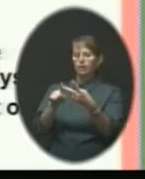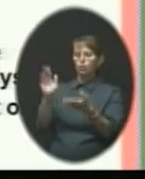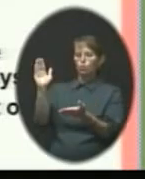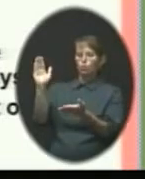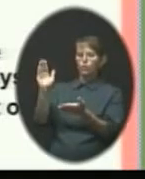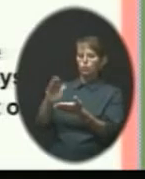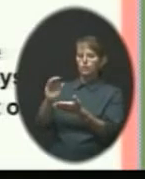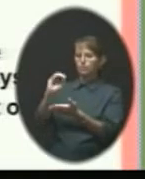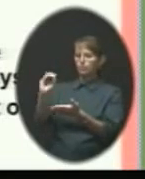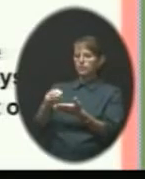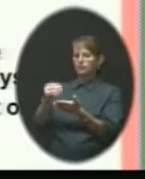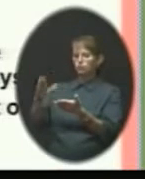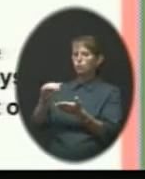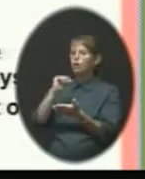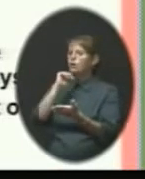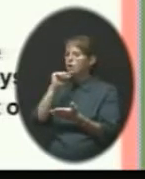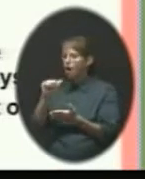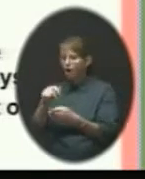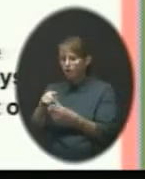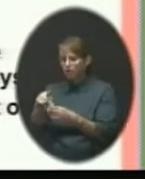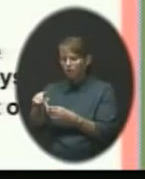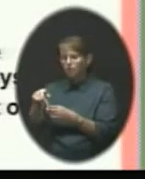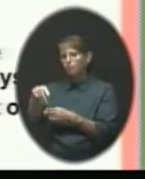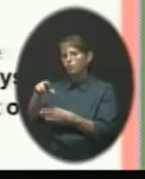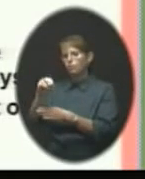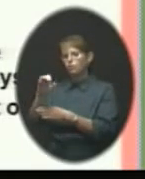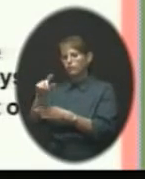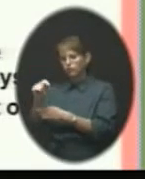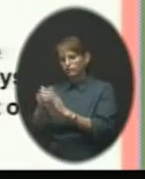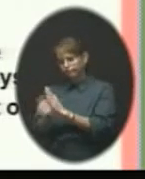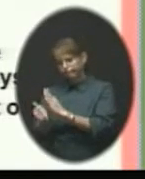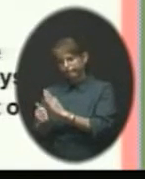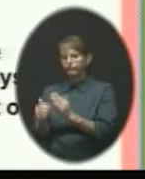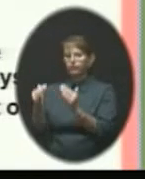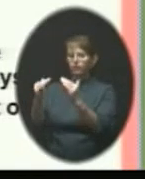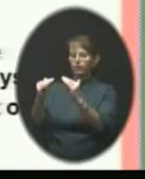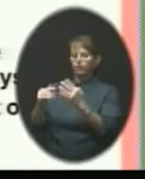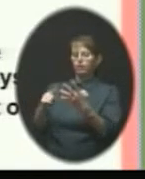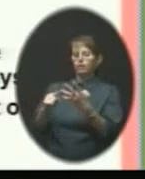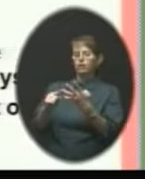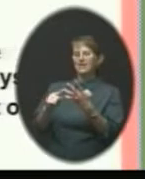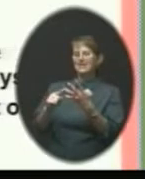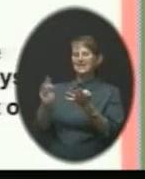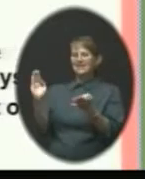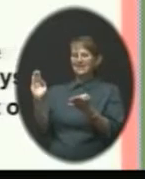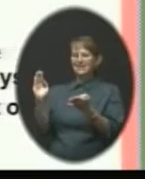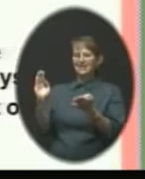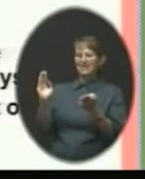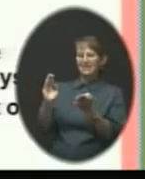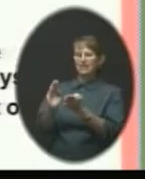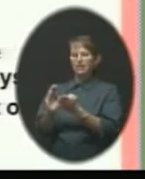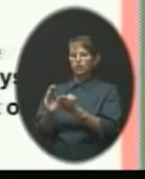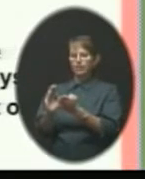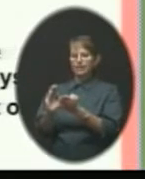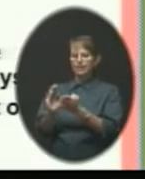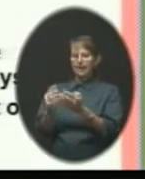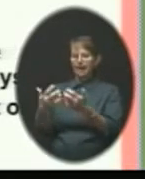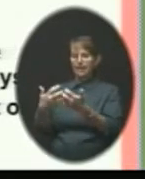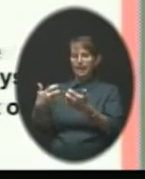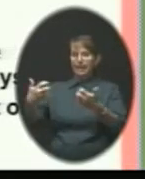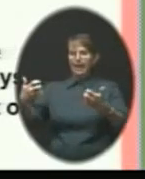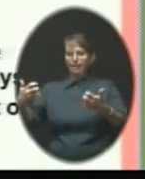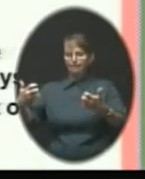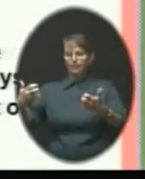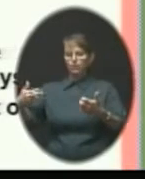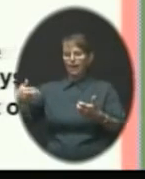percentage of students who are non-proficient, being able to decrease the gap between a high-scoring group and a low-scoring group, and then also